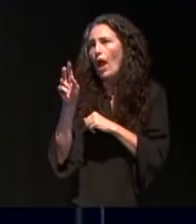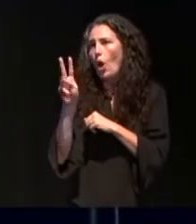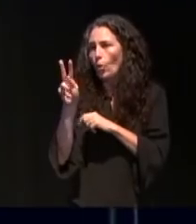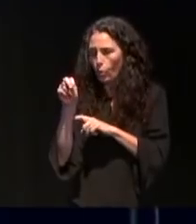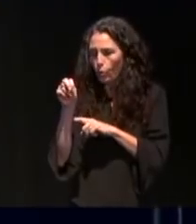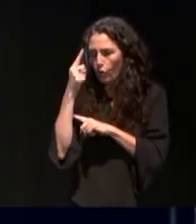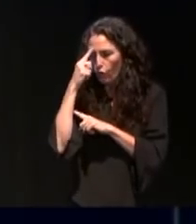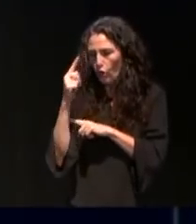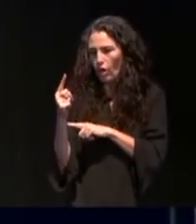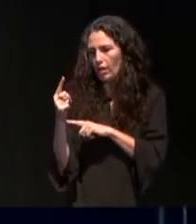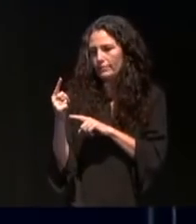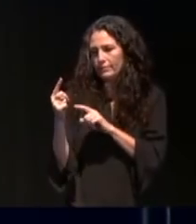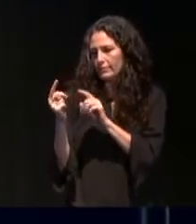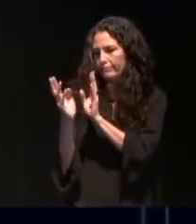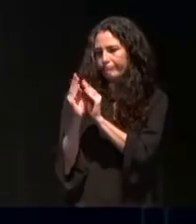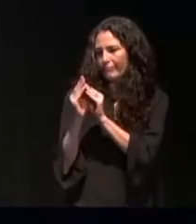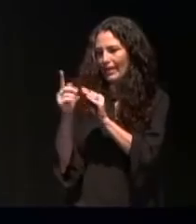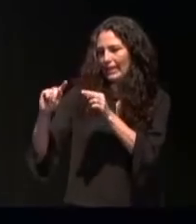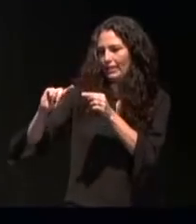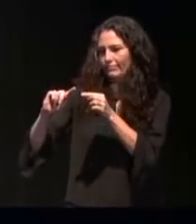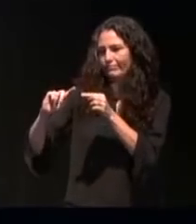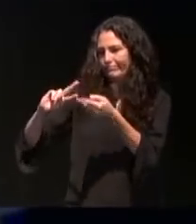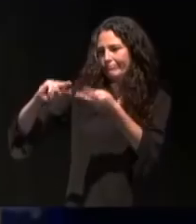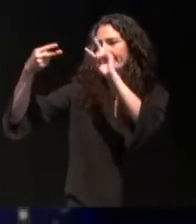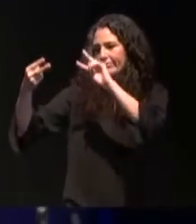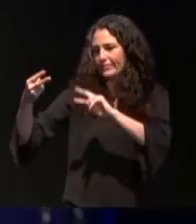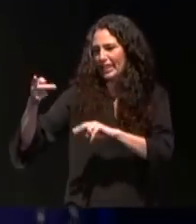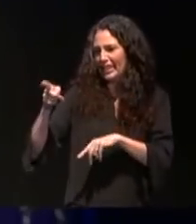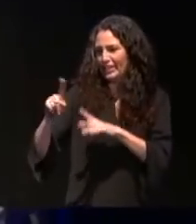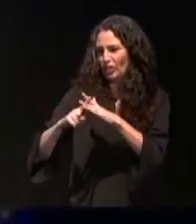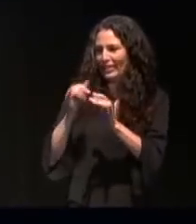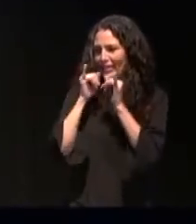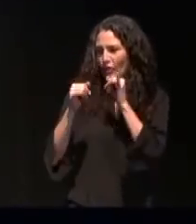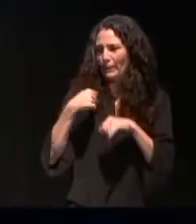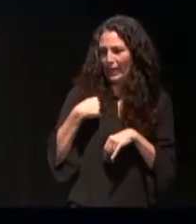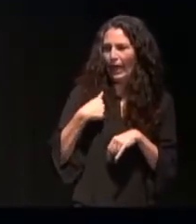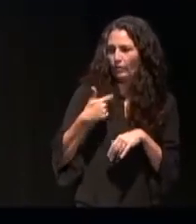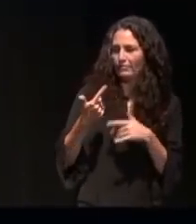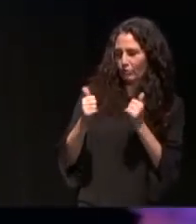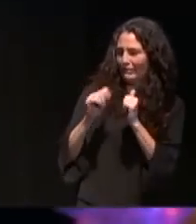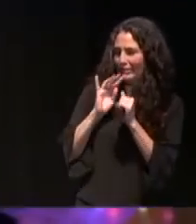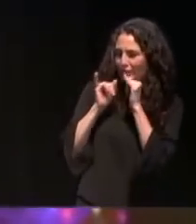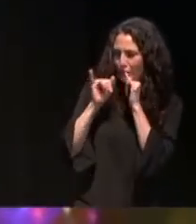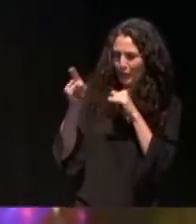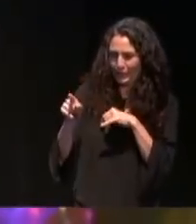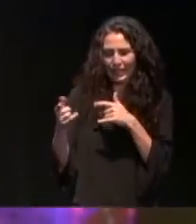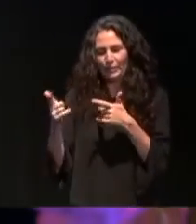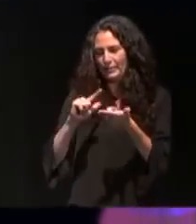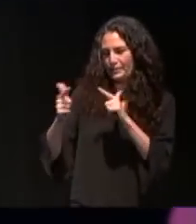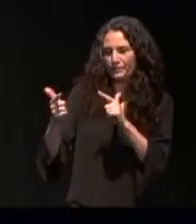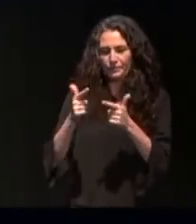started interviewing me in the interview. And I was sharing, we were both sharing yeses in our